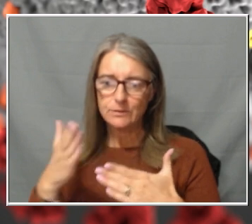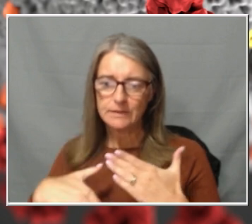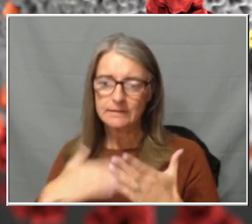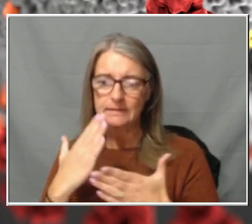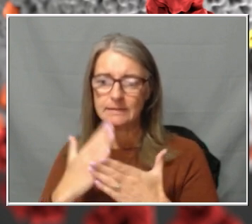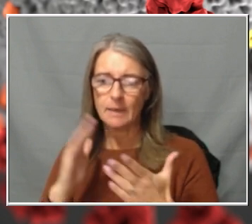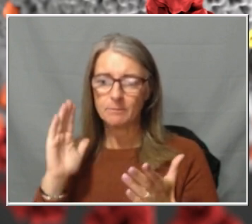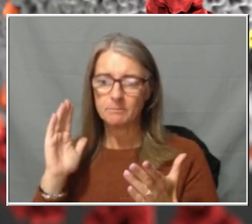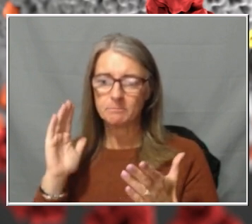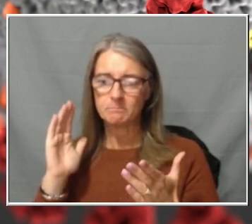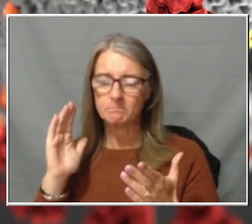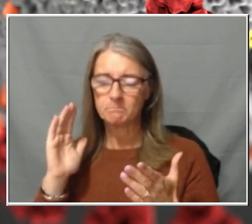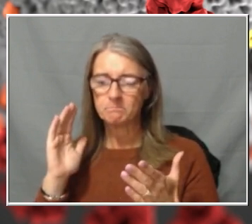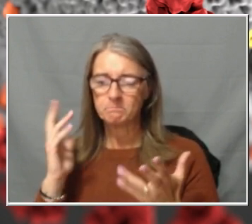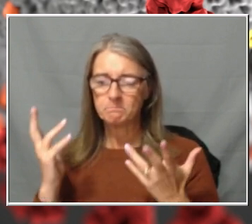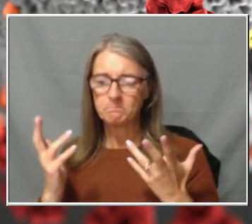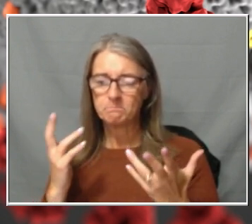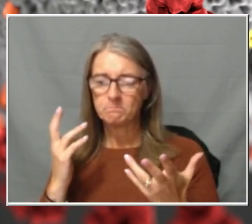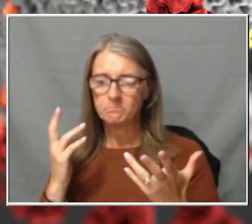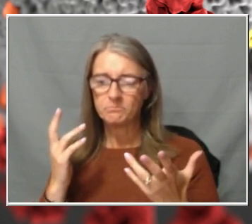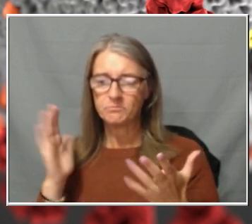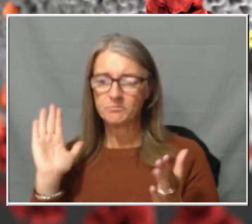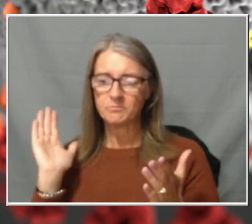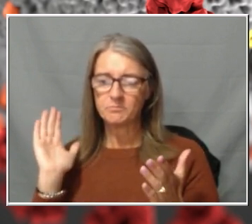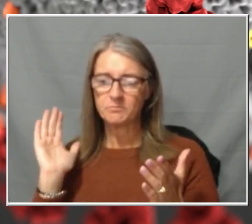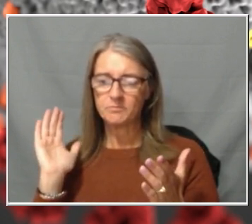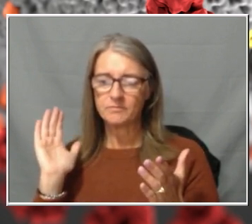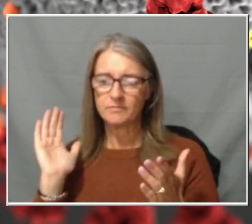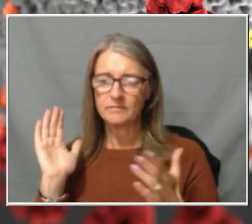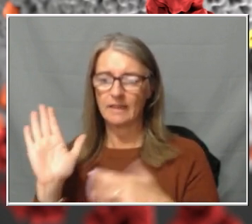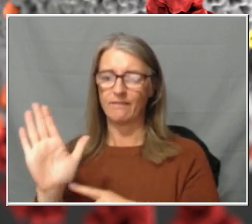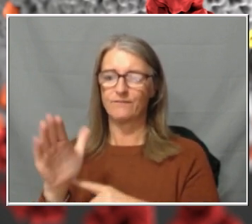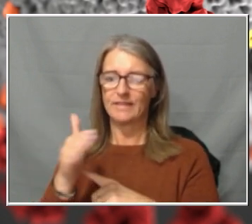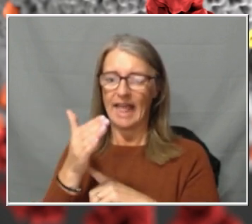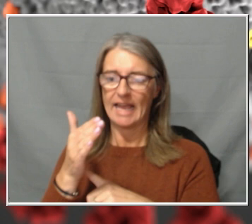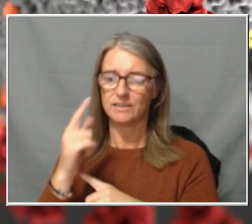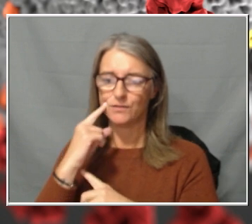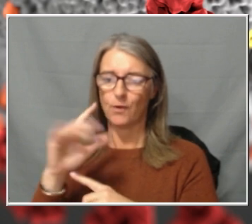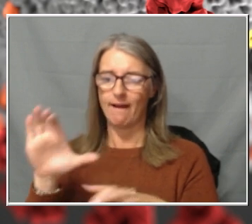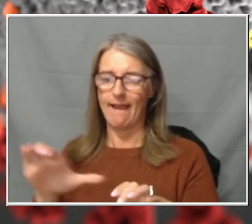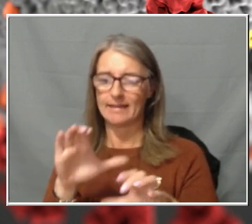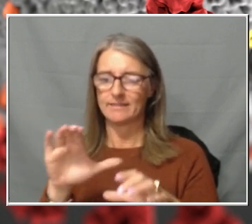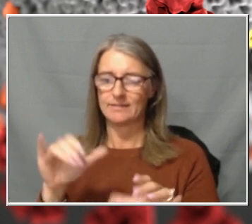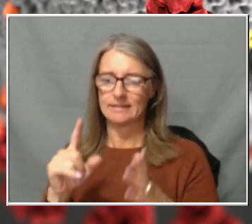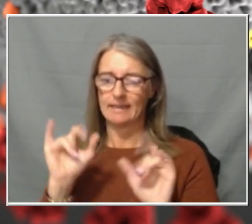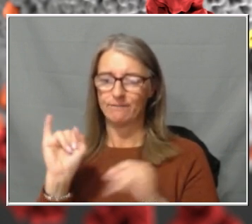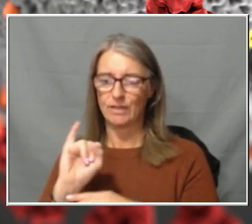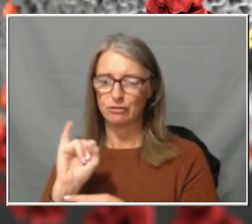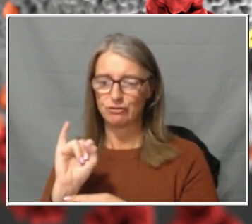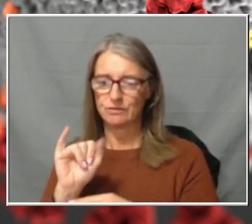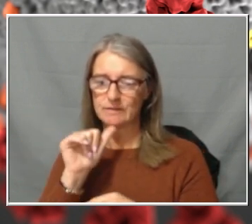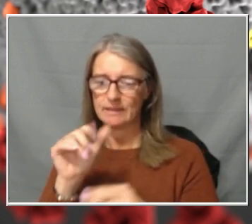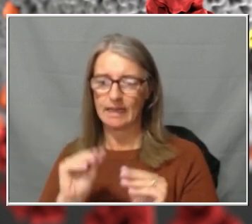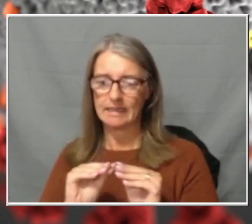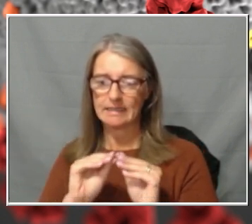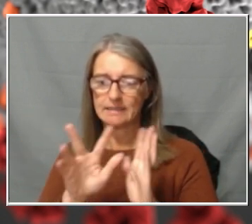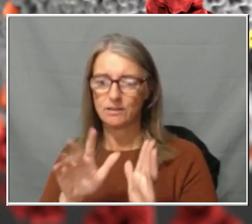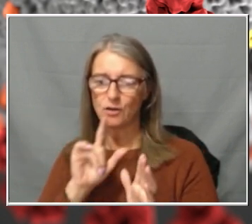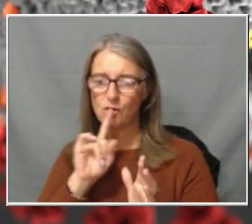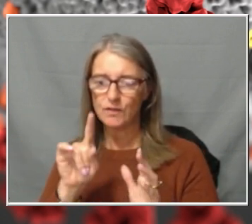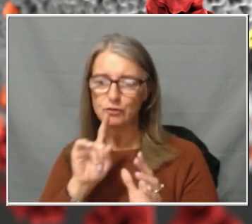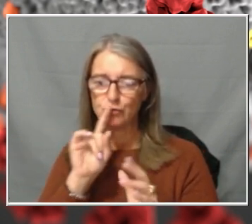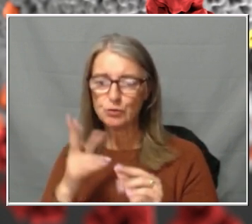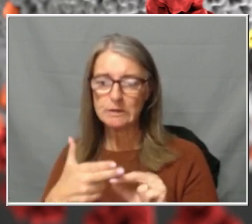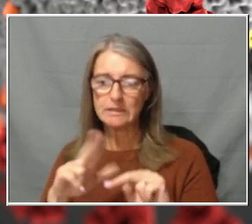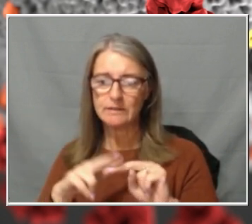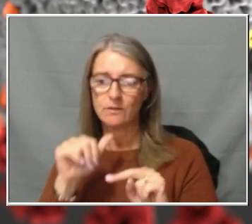them, some of the flags for active infections were not cleared. So we'll see. Hopefully, this isn't a true increase, and